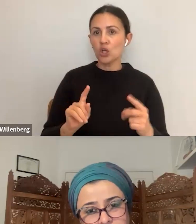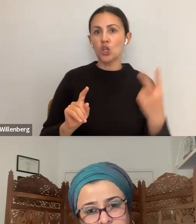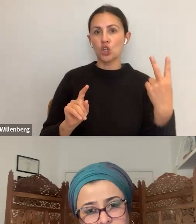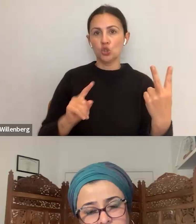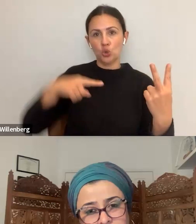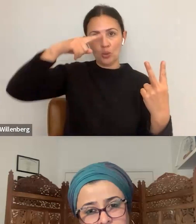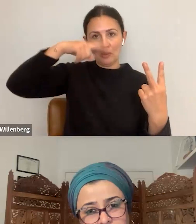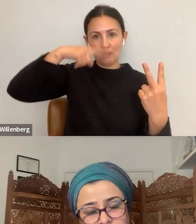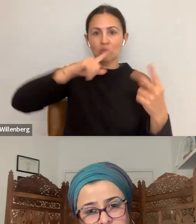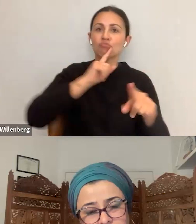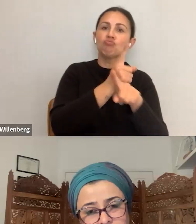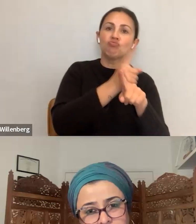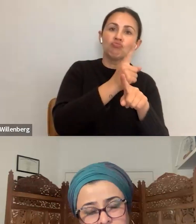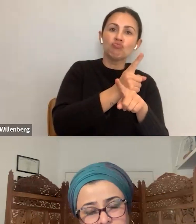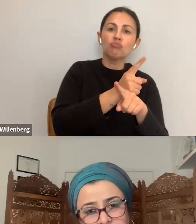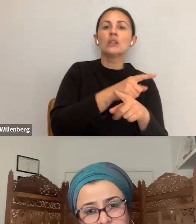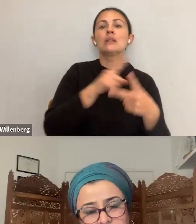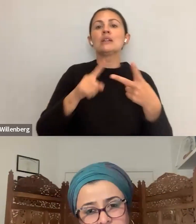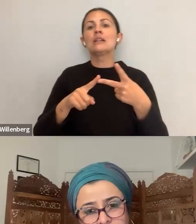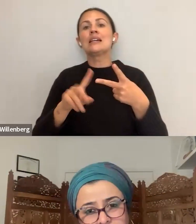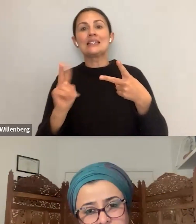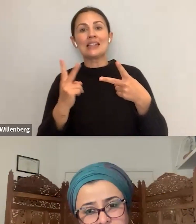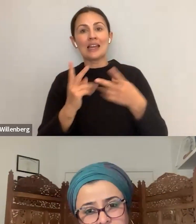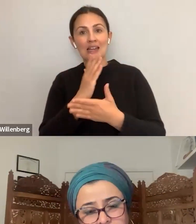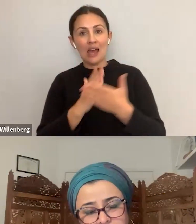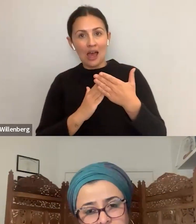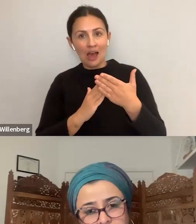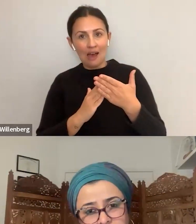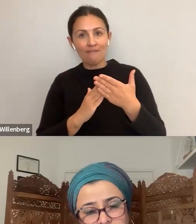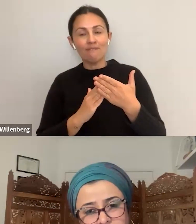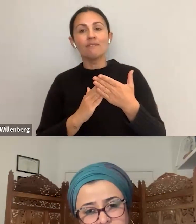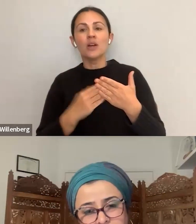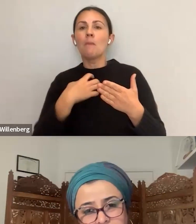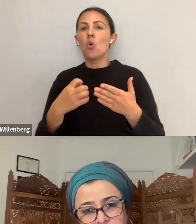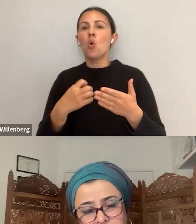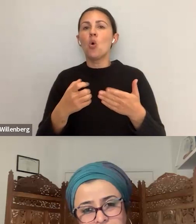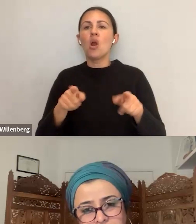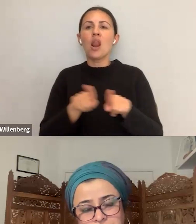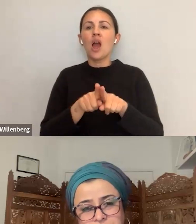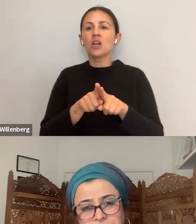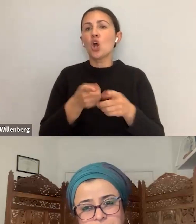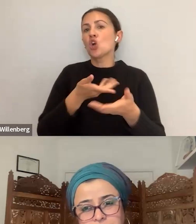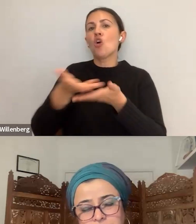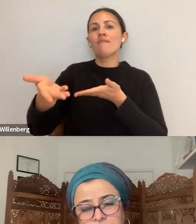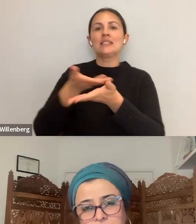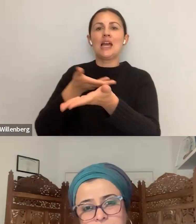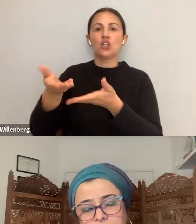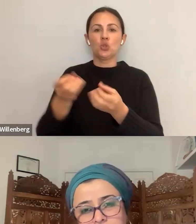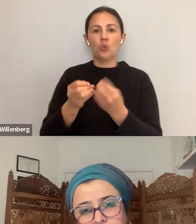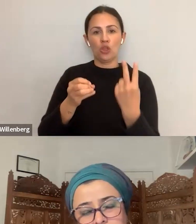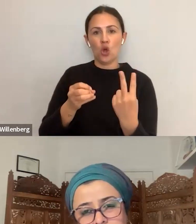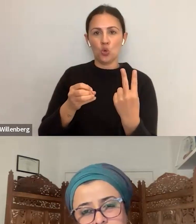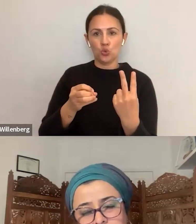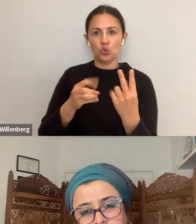guests individually, and then in the second part, we'll have more of a conversation with the speakers, and then some time